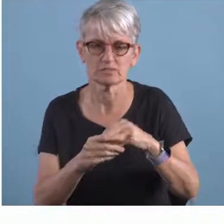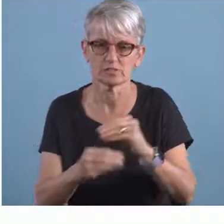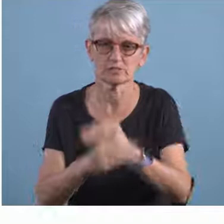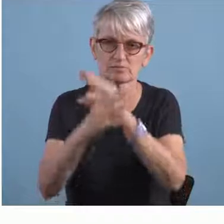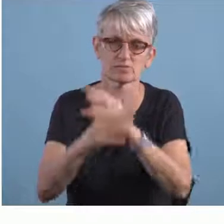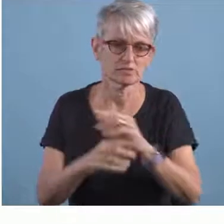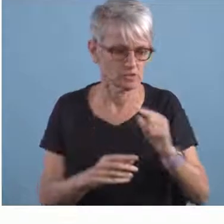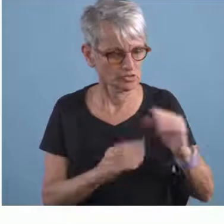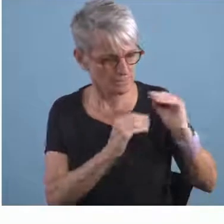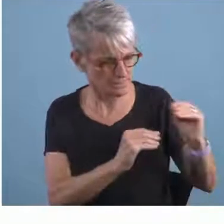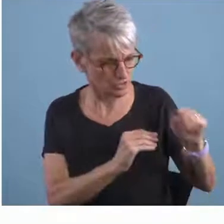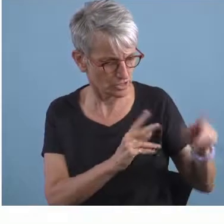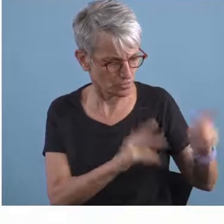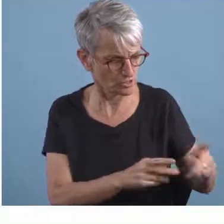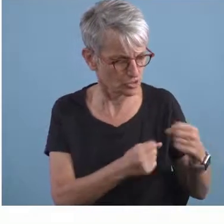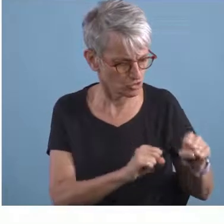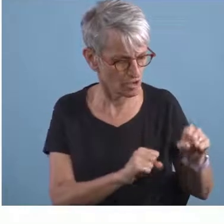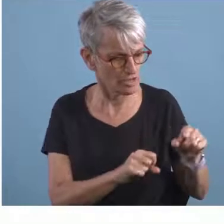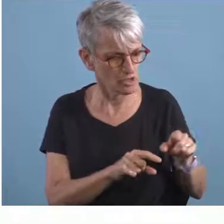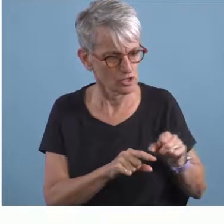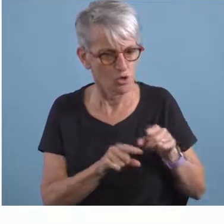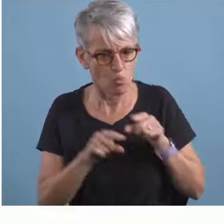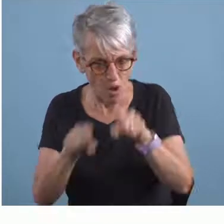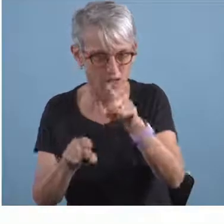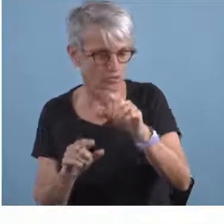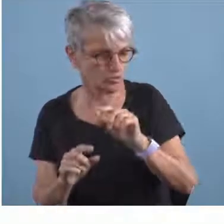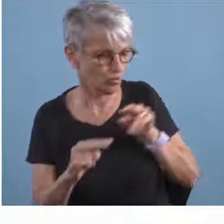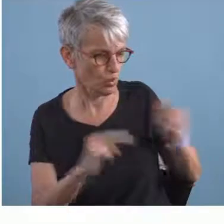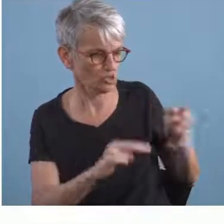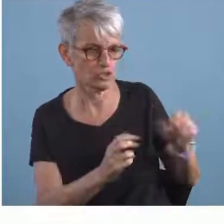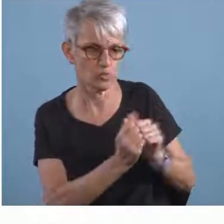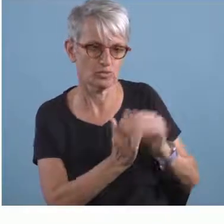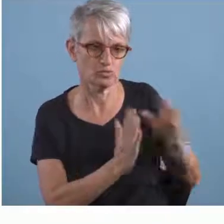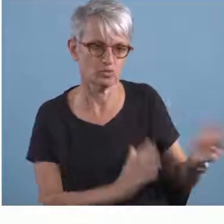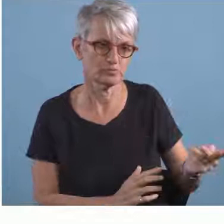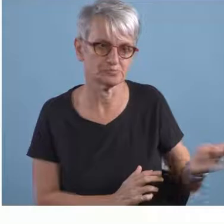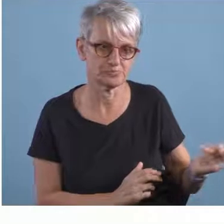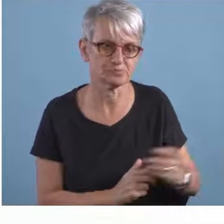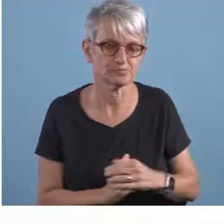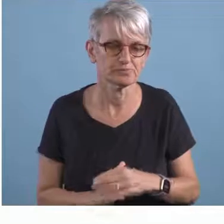person some things to try right there while you're watching with the student.